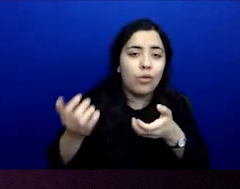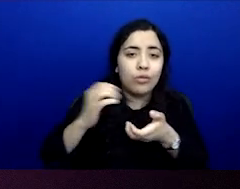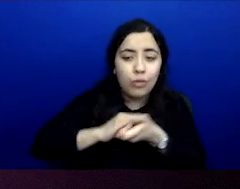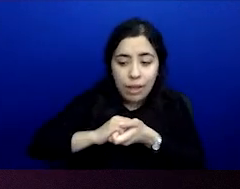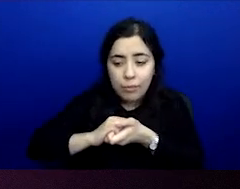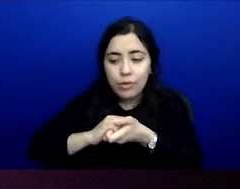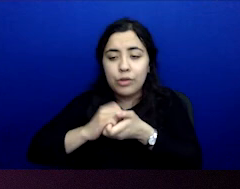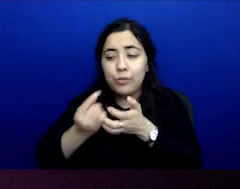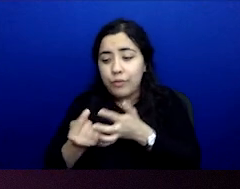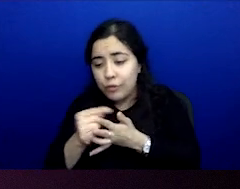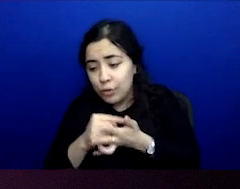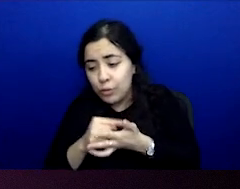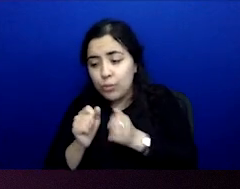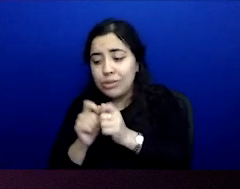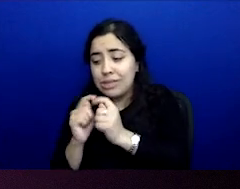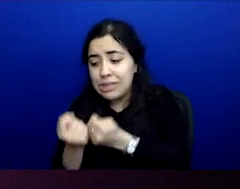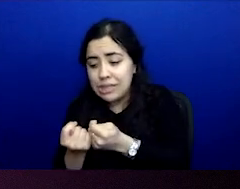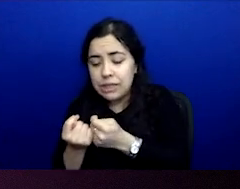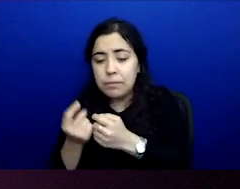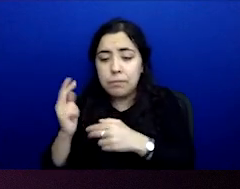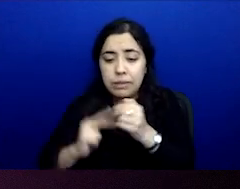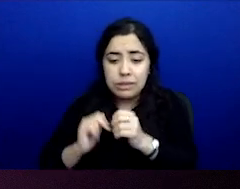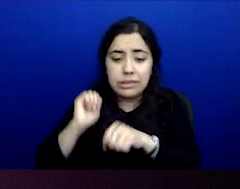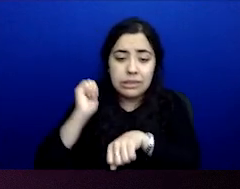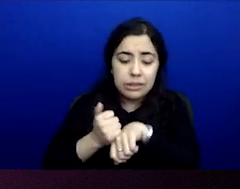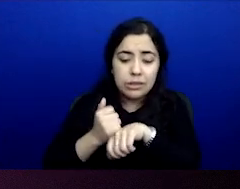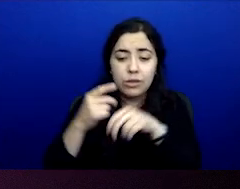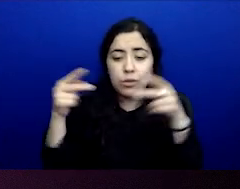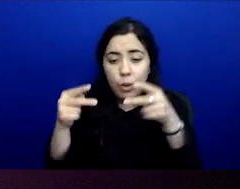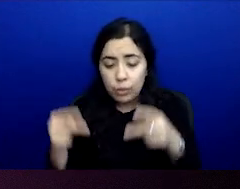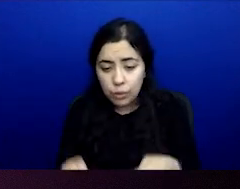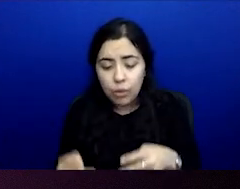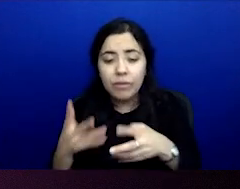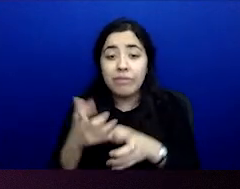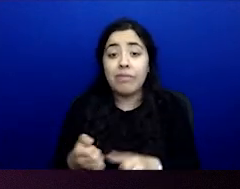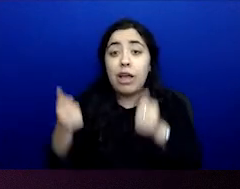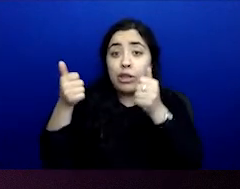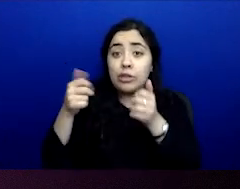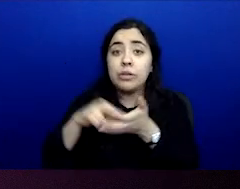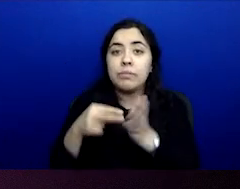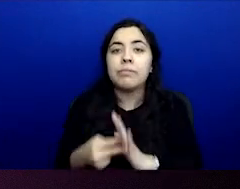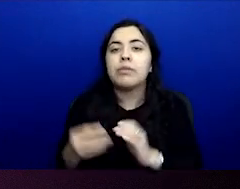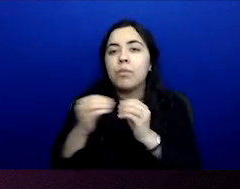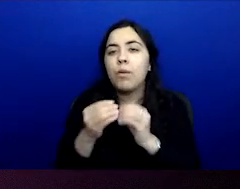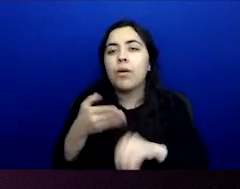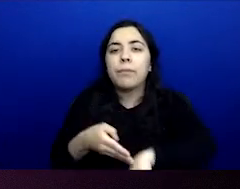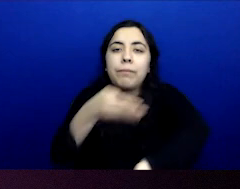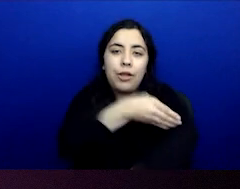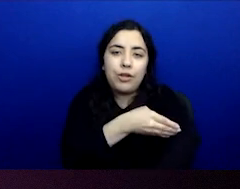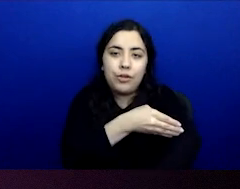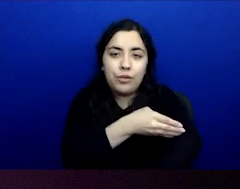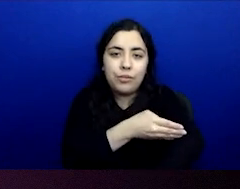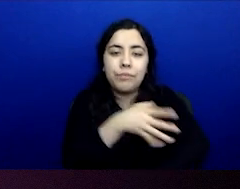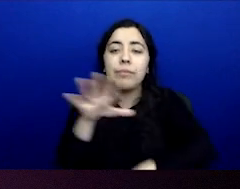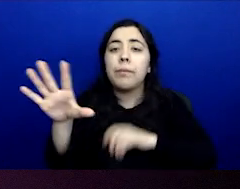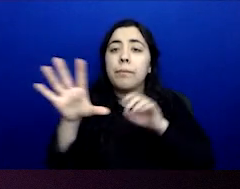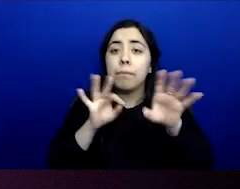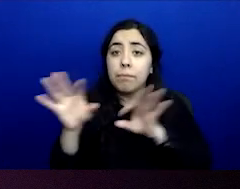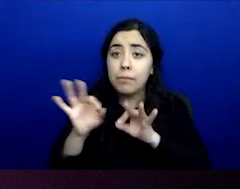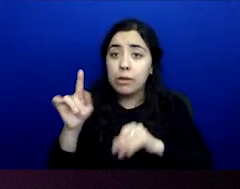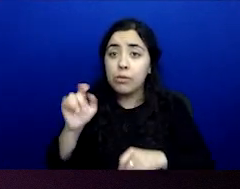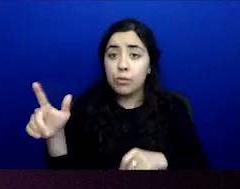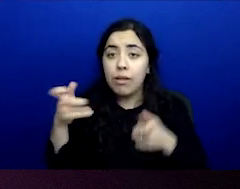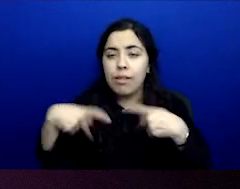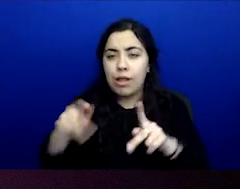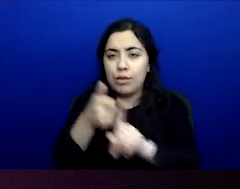team, previewing, building, deploying code. The faster you can iterate on that, the better off you'll be. So pick tools that enable you